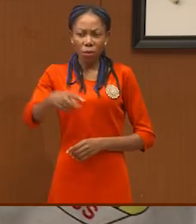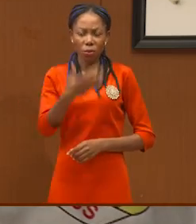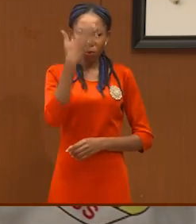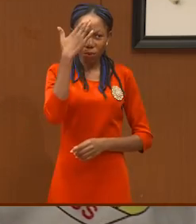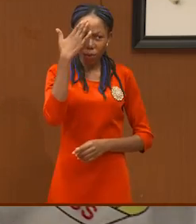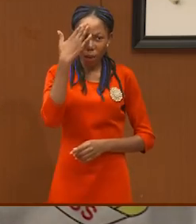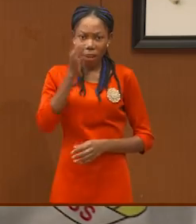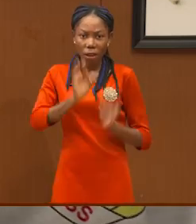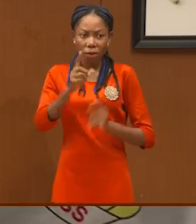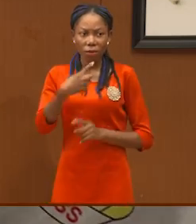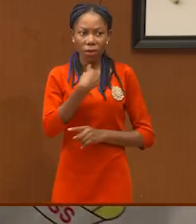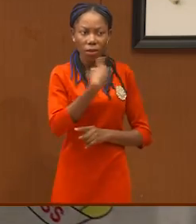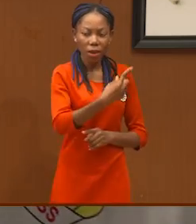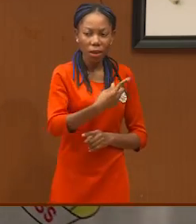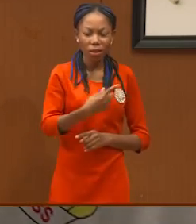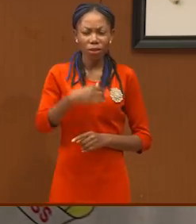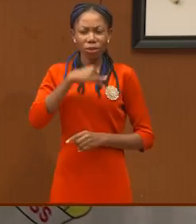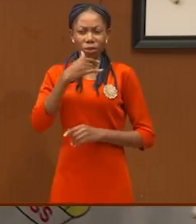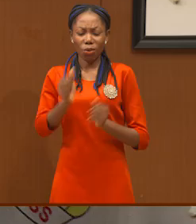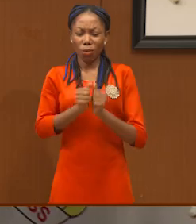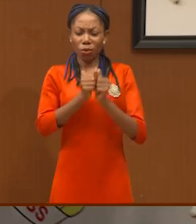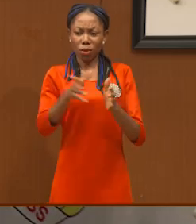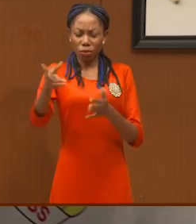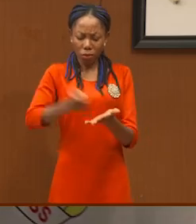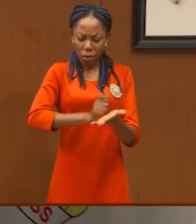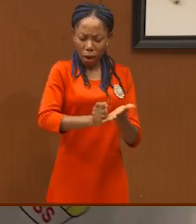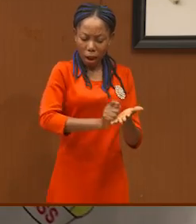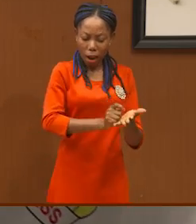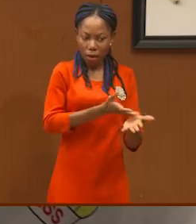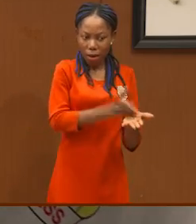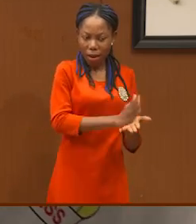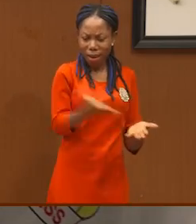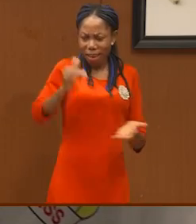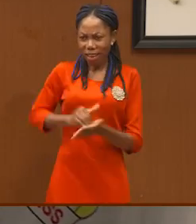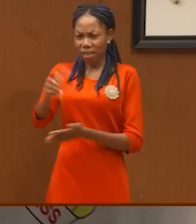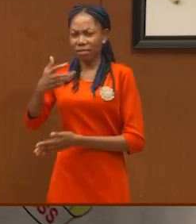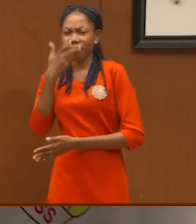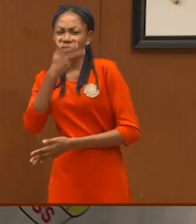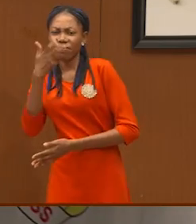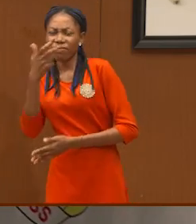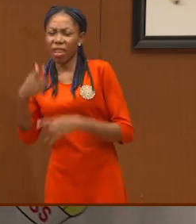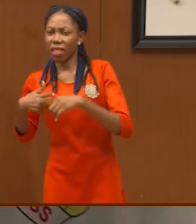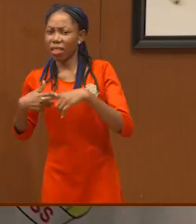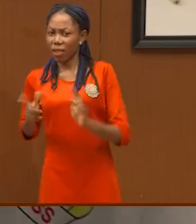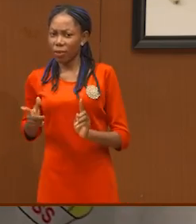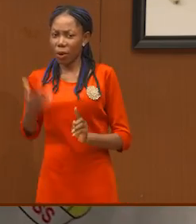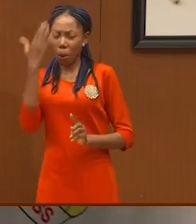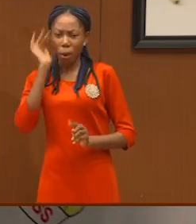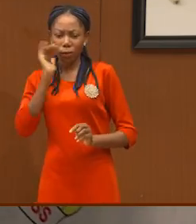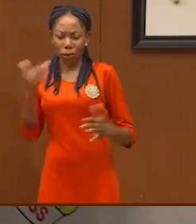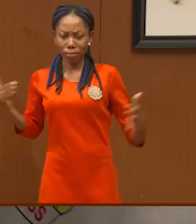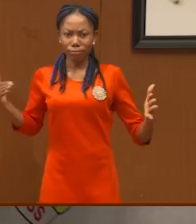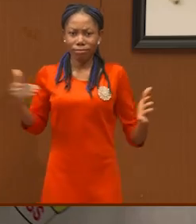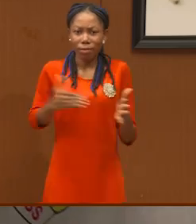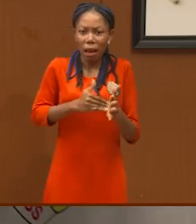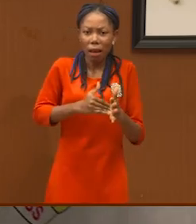And when you state the form, you can't write a particular sum and narrate another sum there. That will probably give the